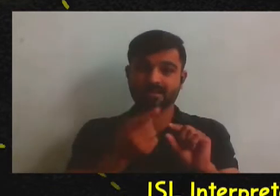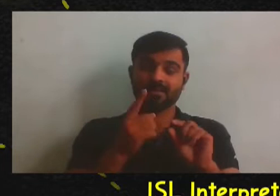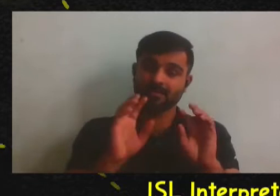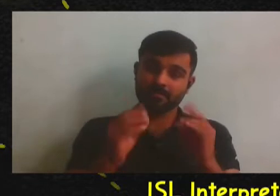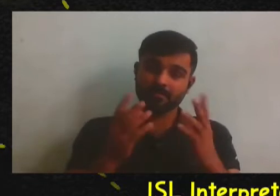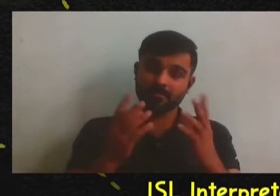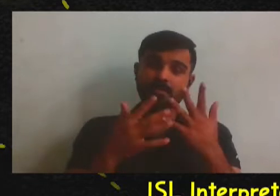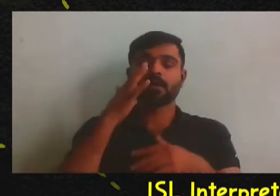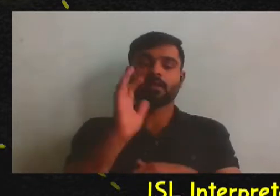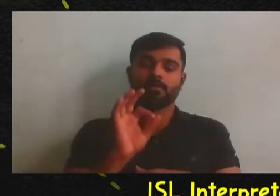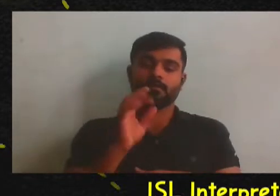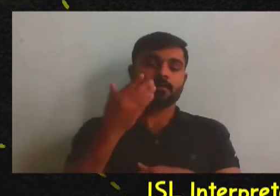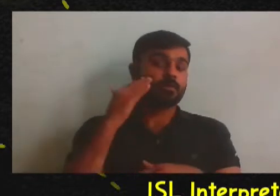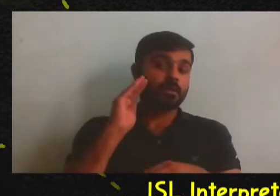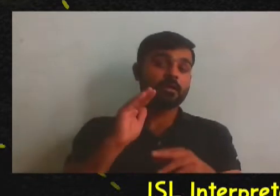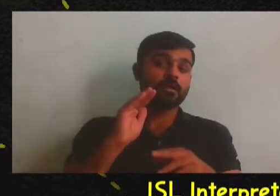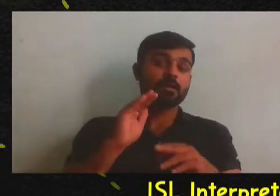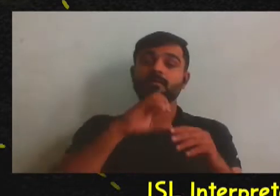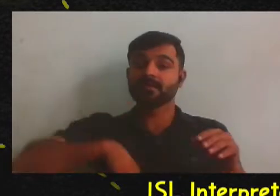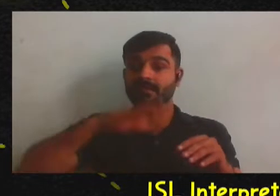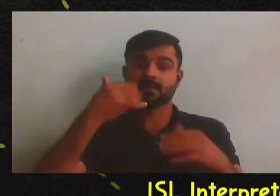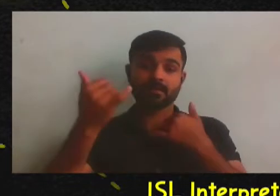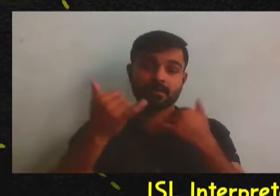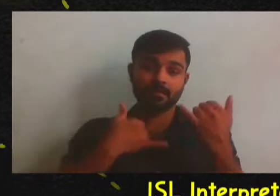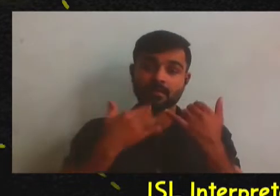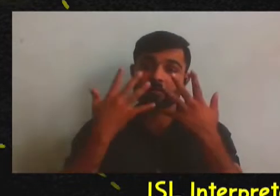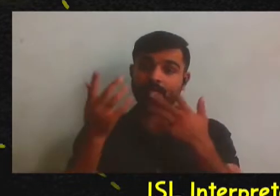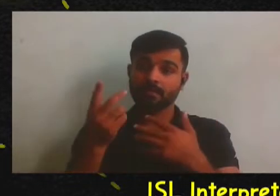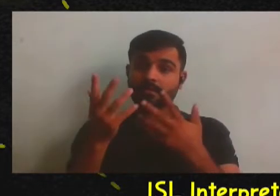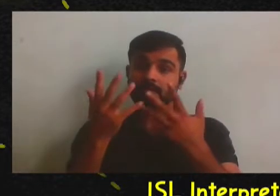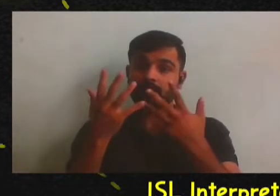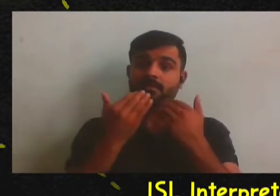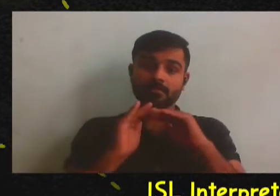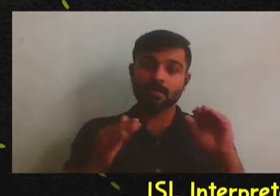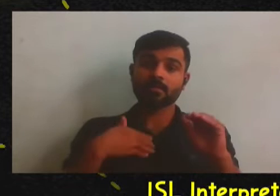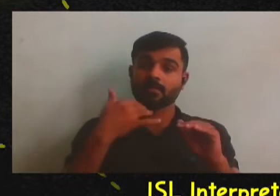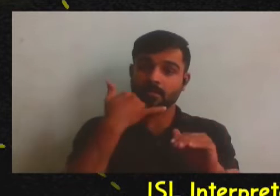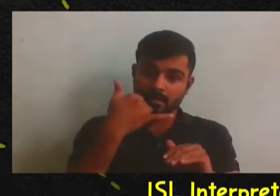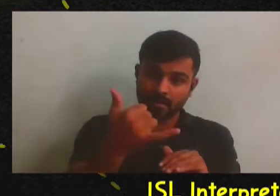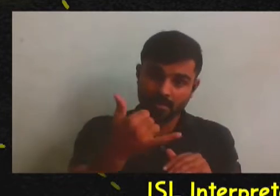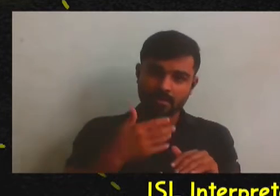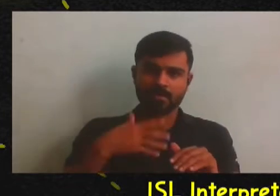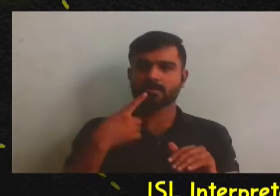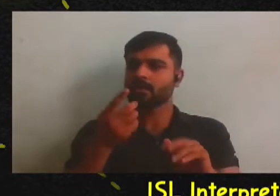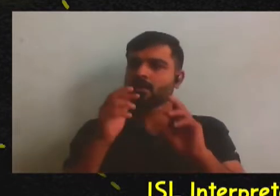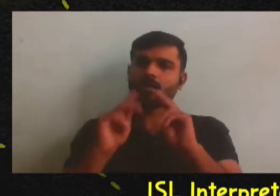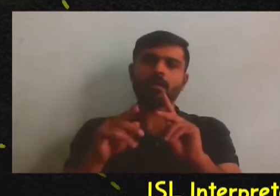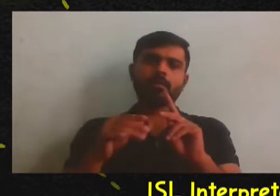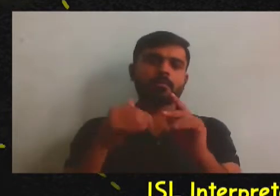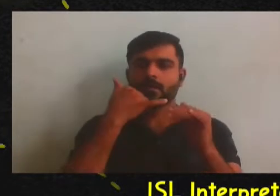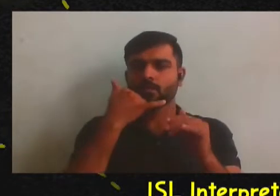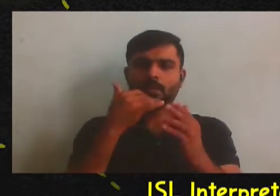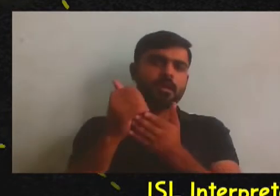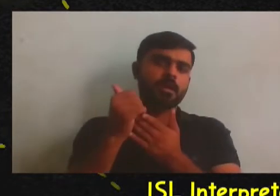very important. So if adults are calling me and saying that, did my child call this number? We have to say this is a telephone helpline. We